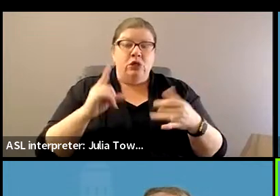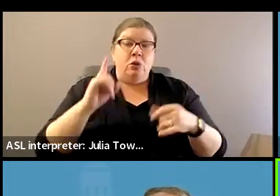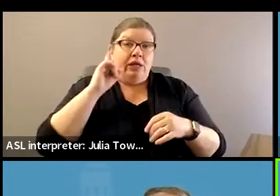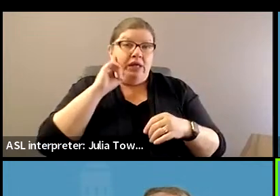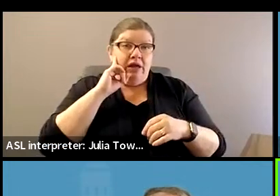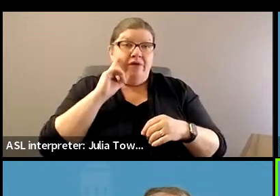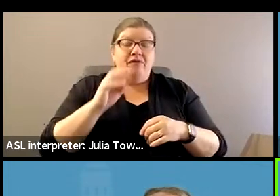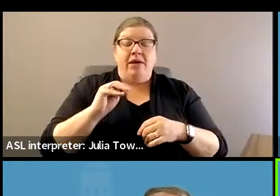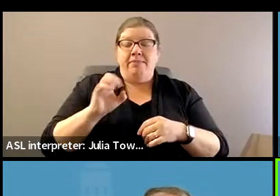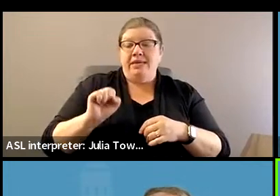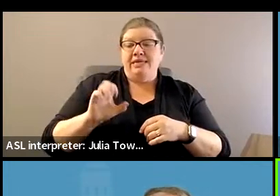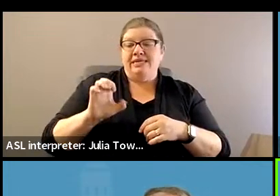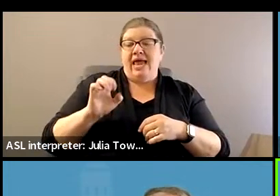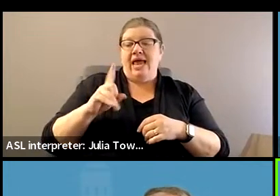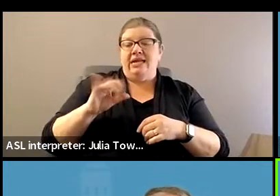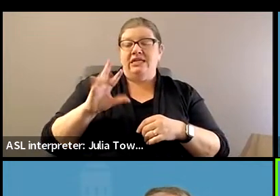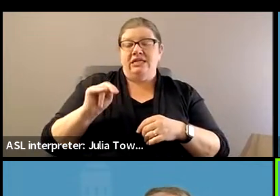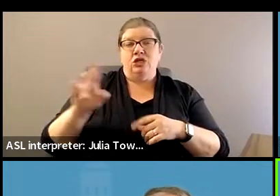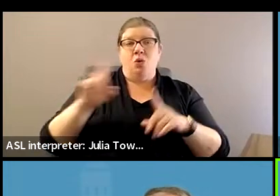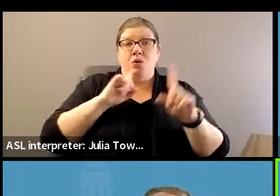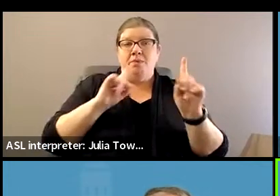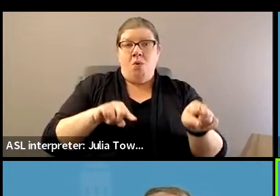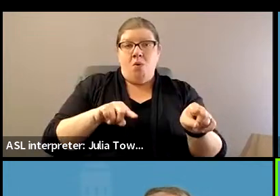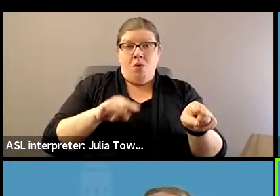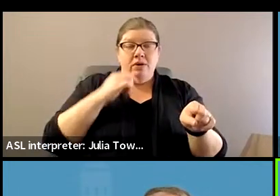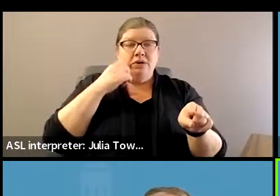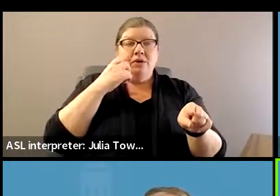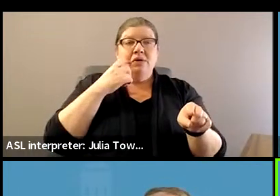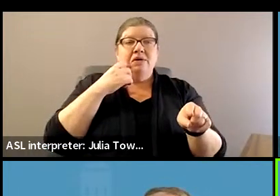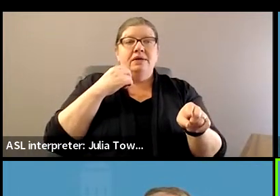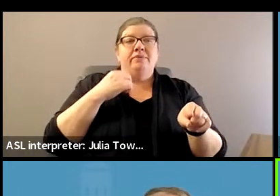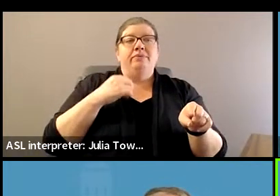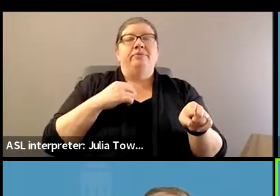Ms. Edison's report is